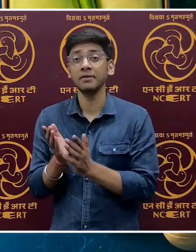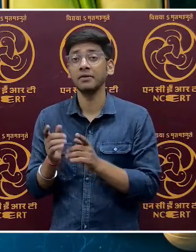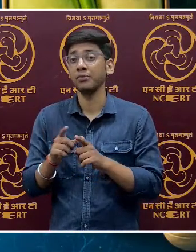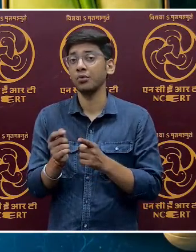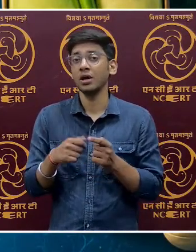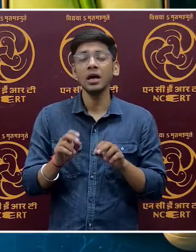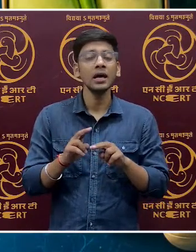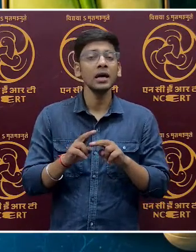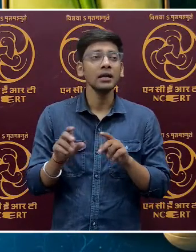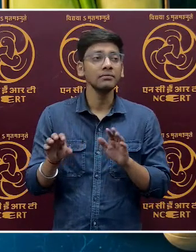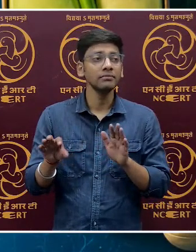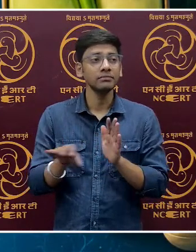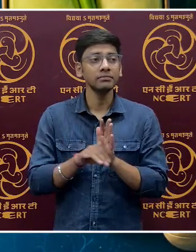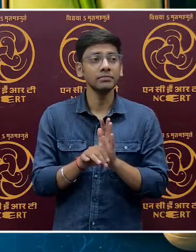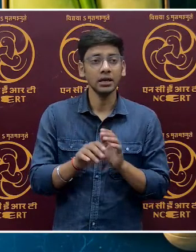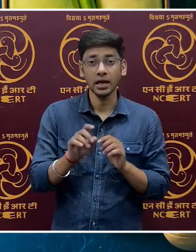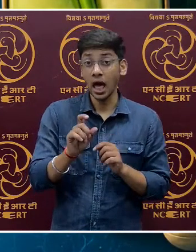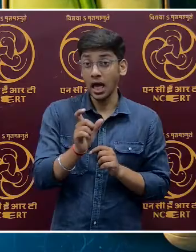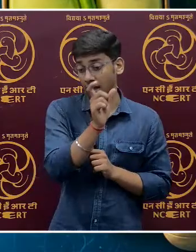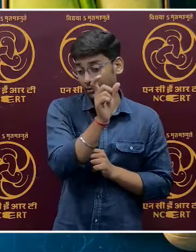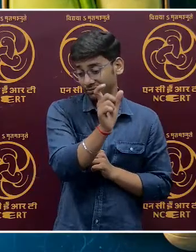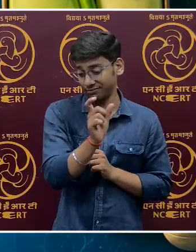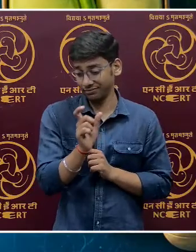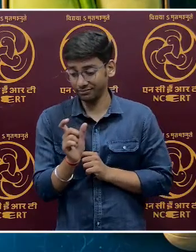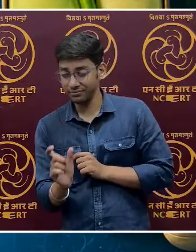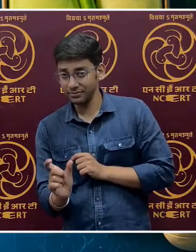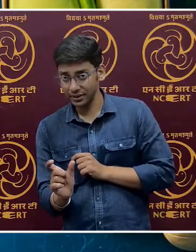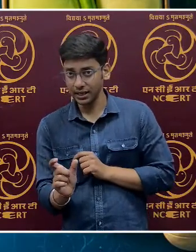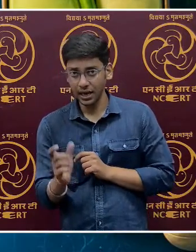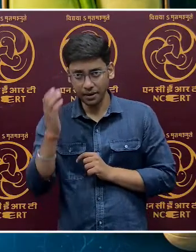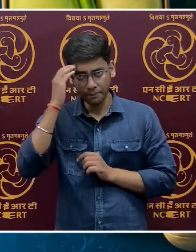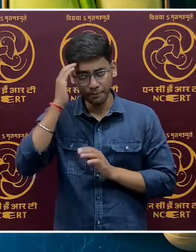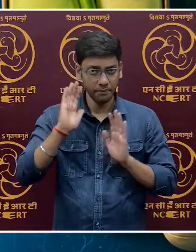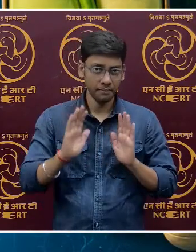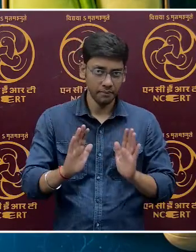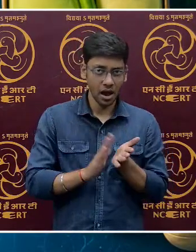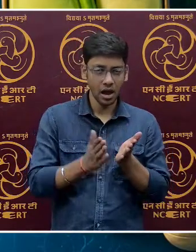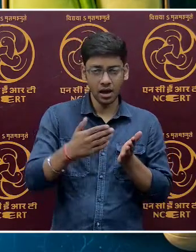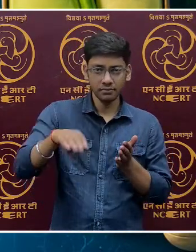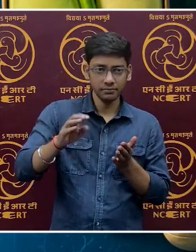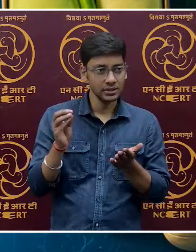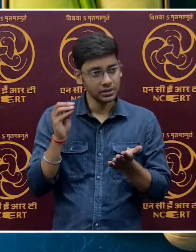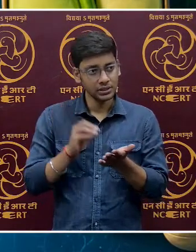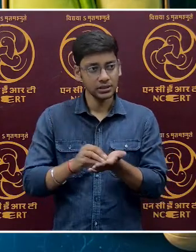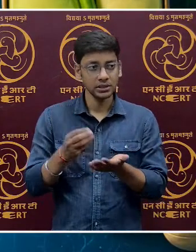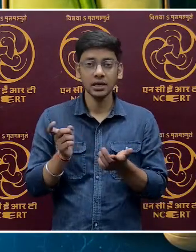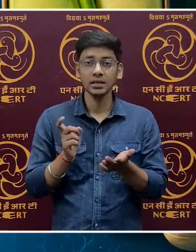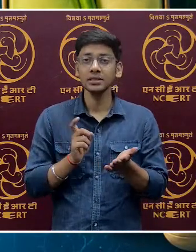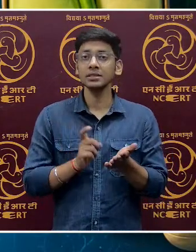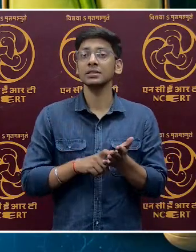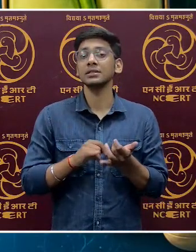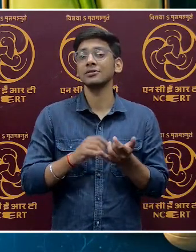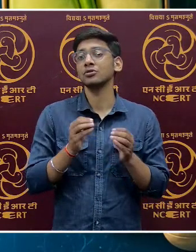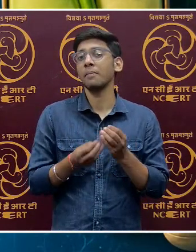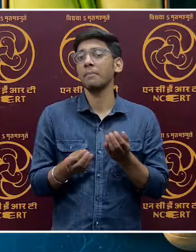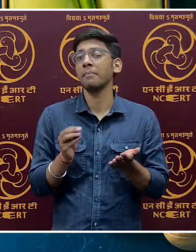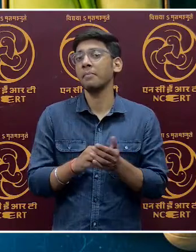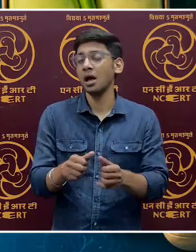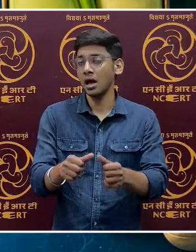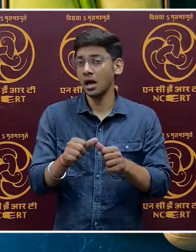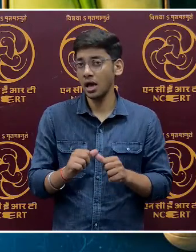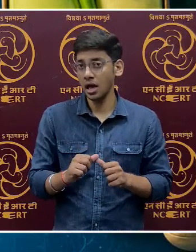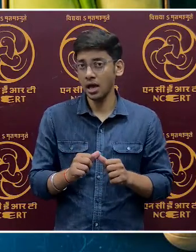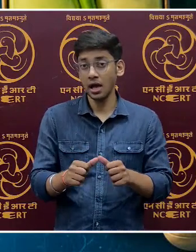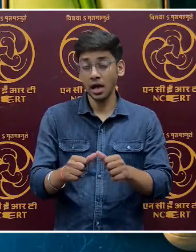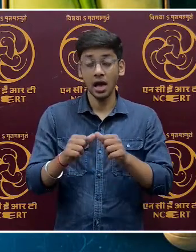to drag it on the basis of the characters which we are knowing. We can submit it and instantly we can able to get an answer.